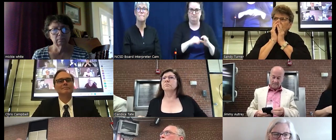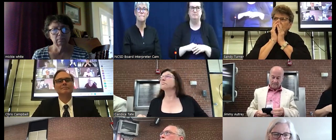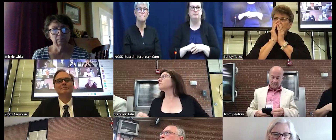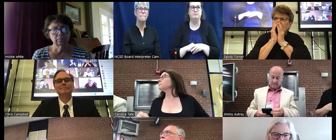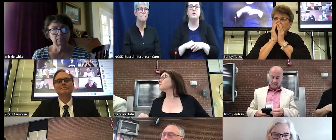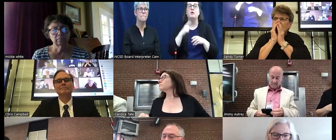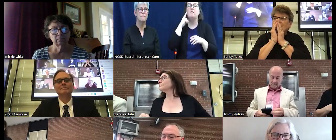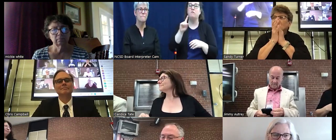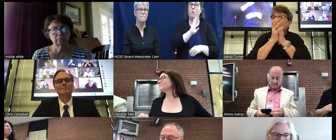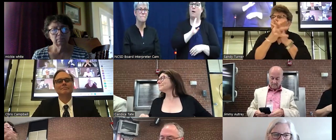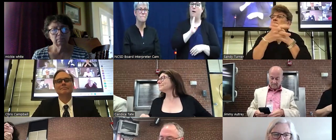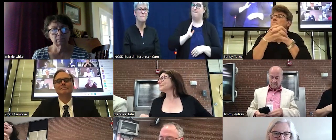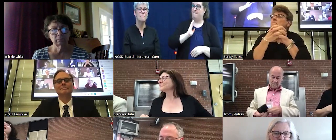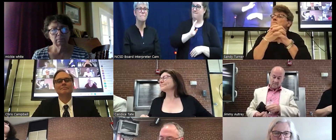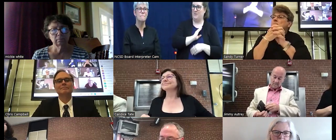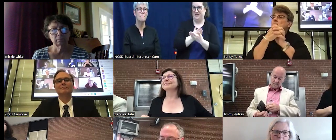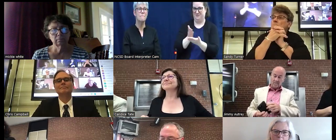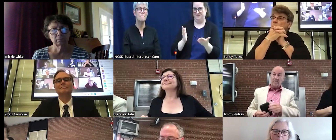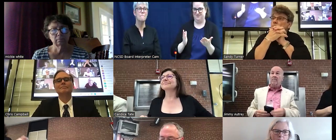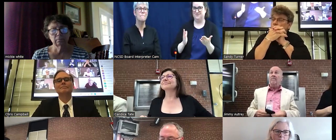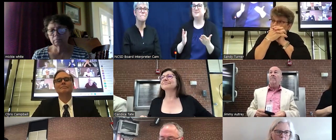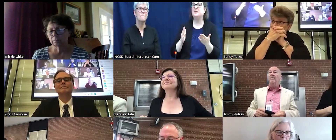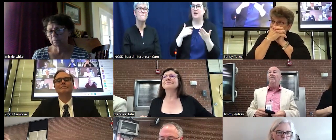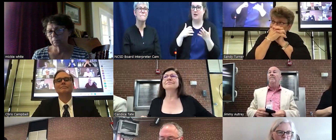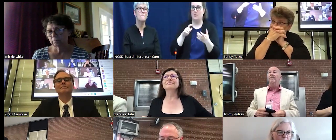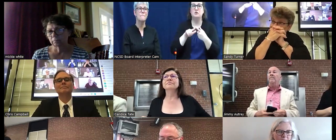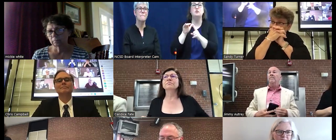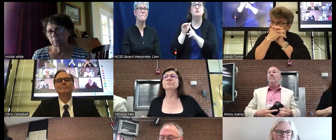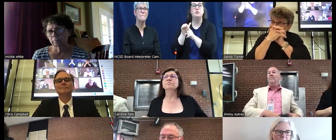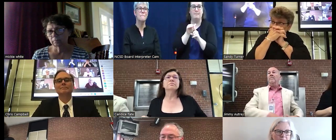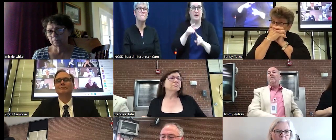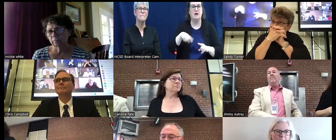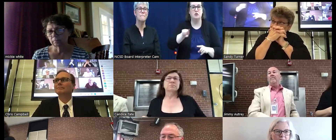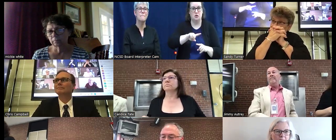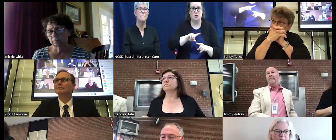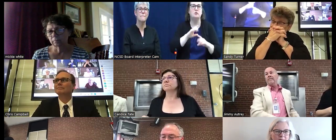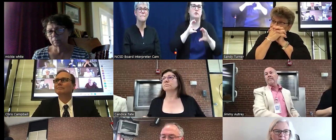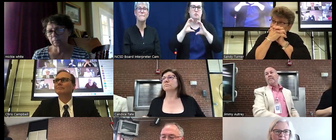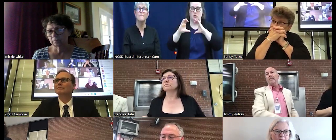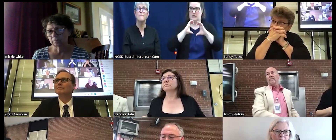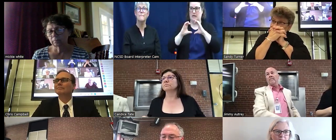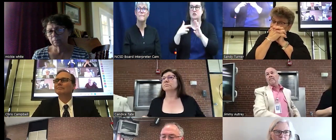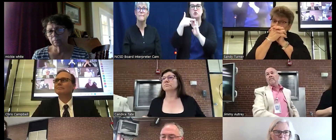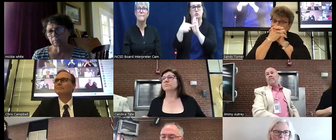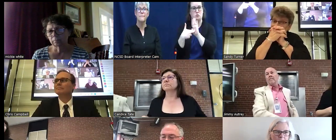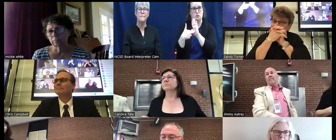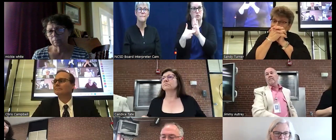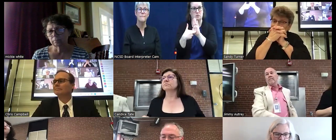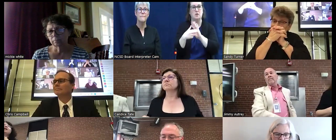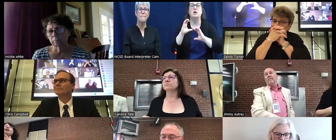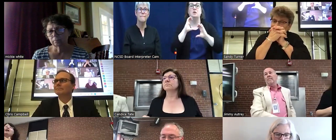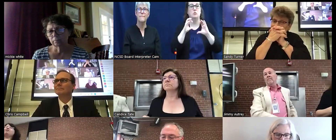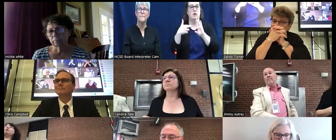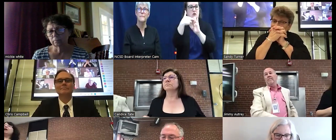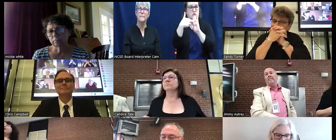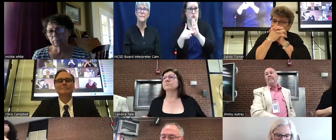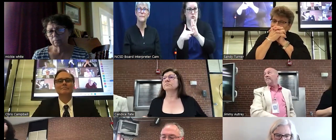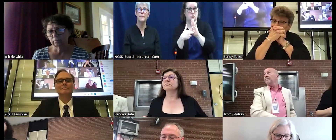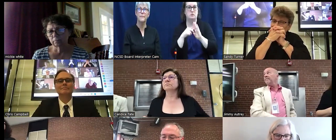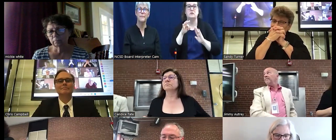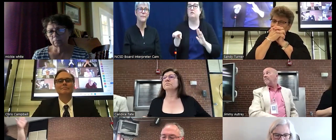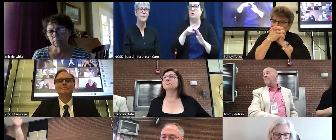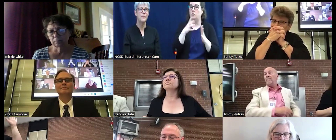for the board, I just would like to remind you of the communication rules. For the communication rules, if you would like